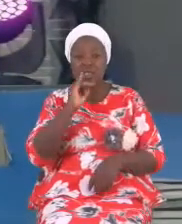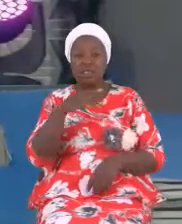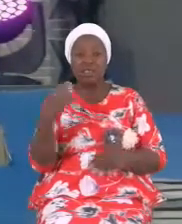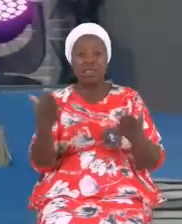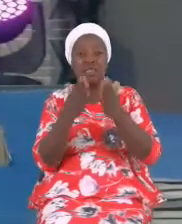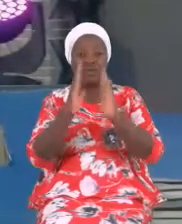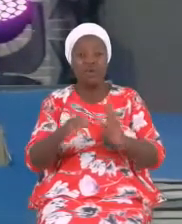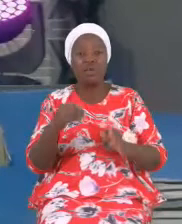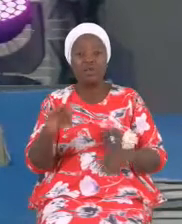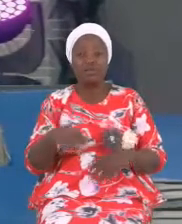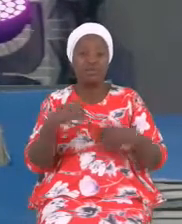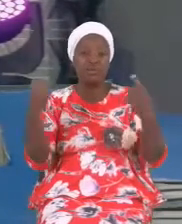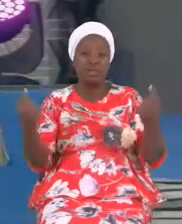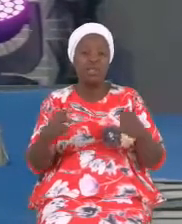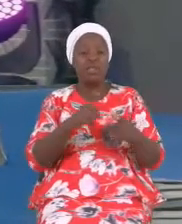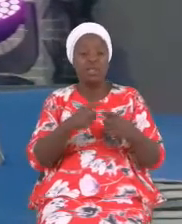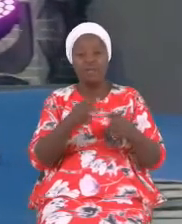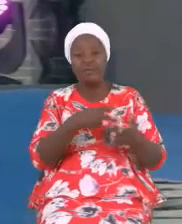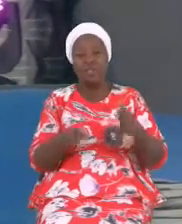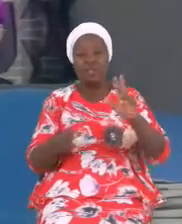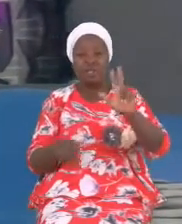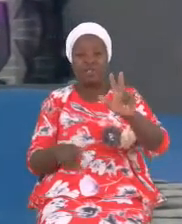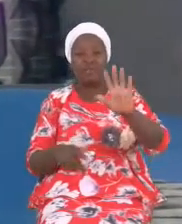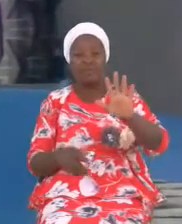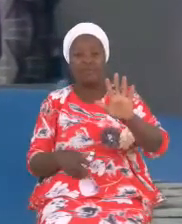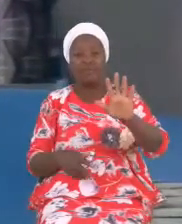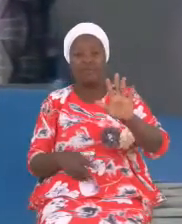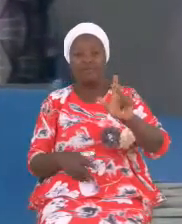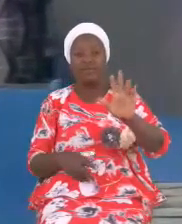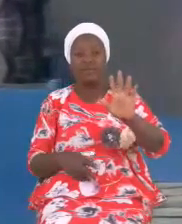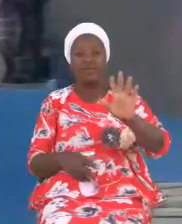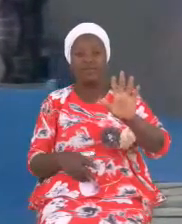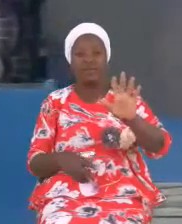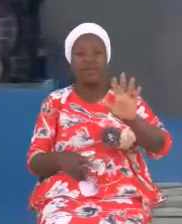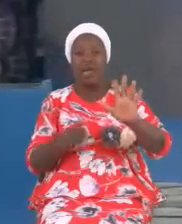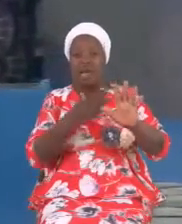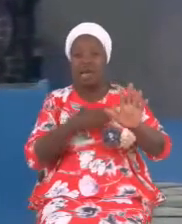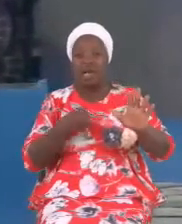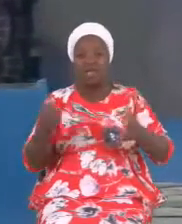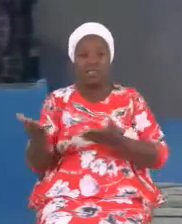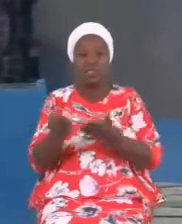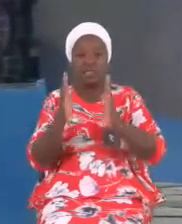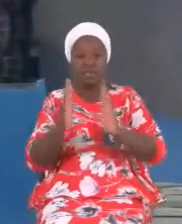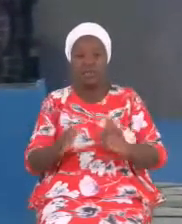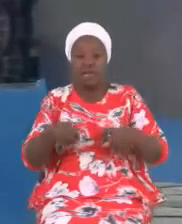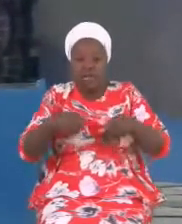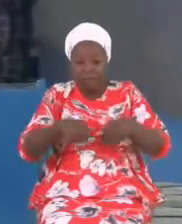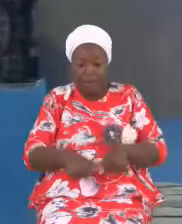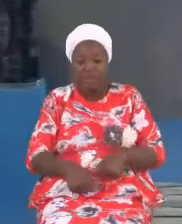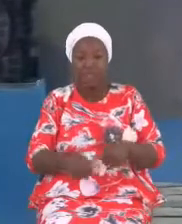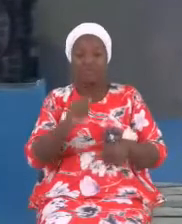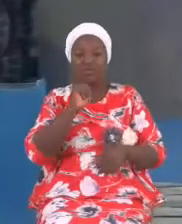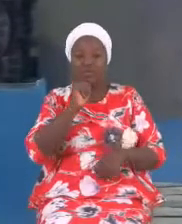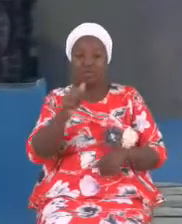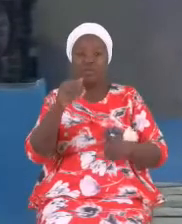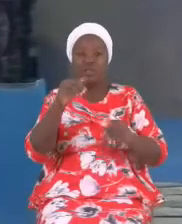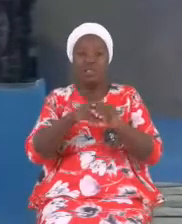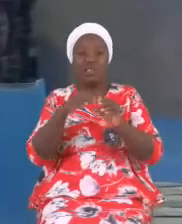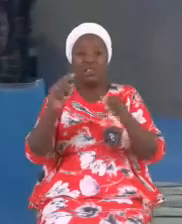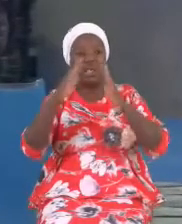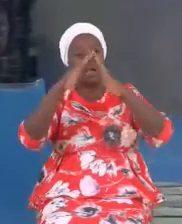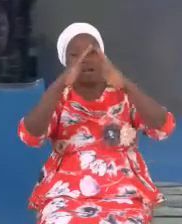sin. Then verse 35, and the servant abideth not in the